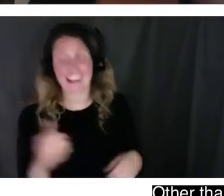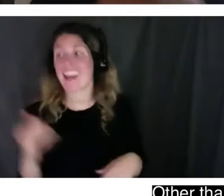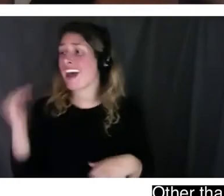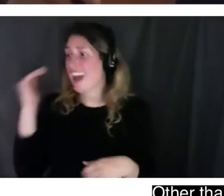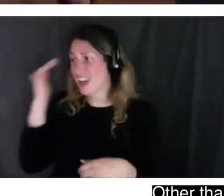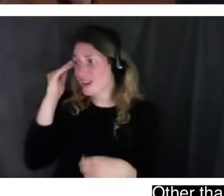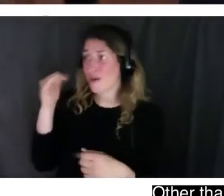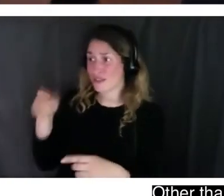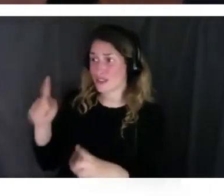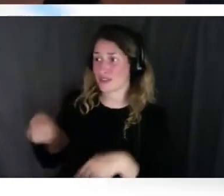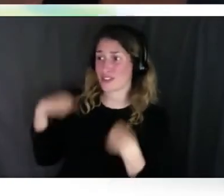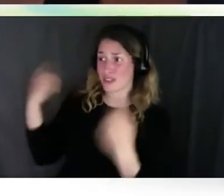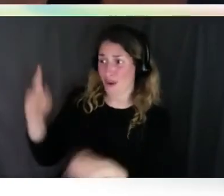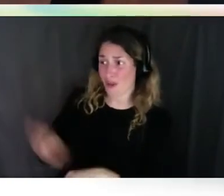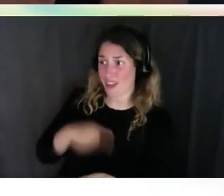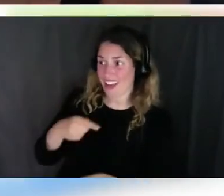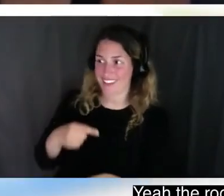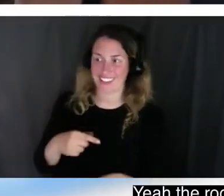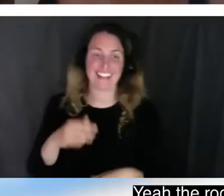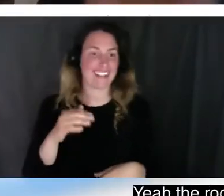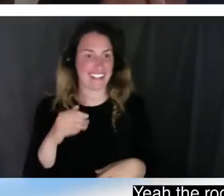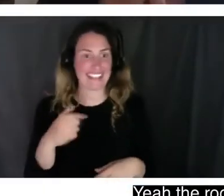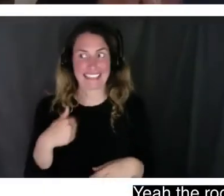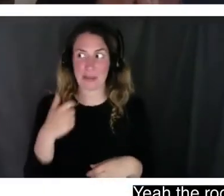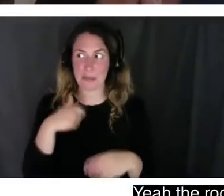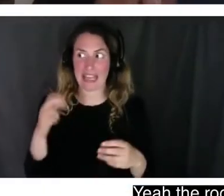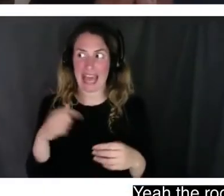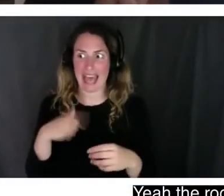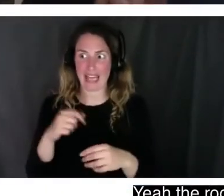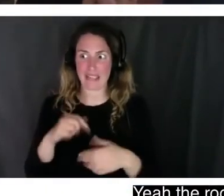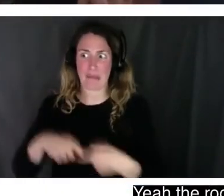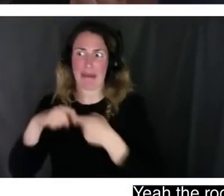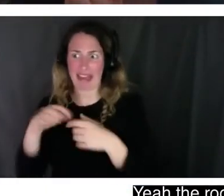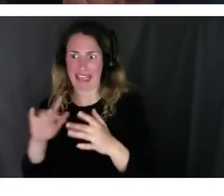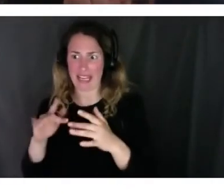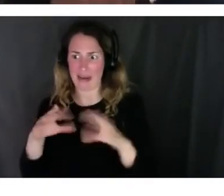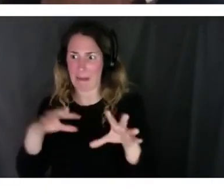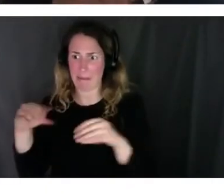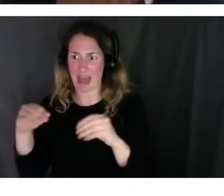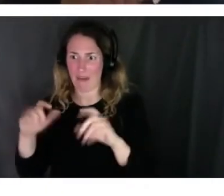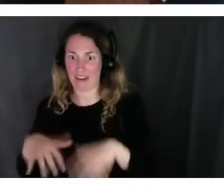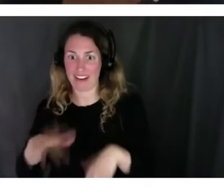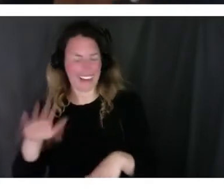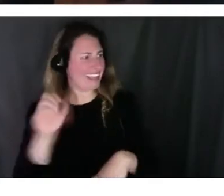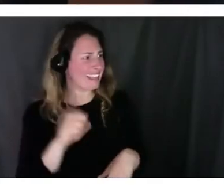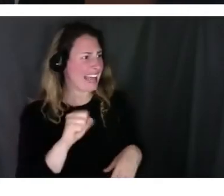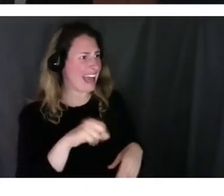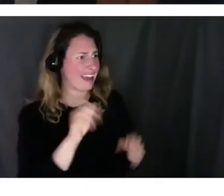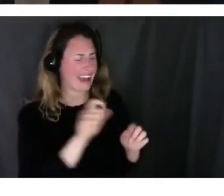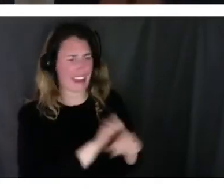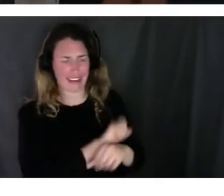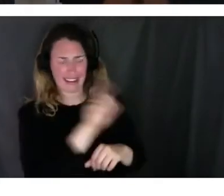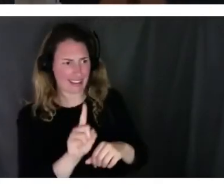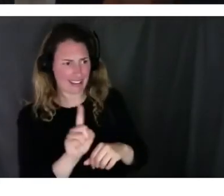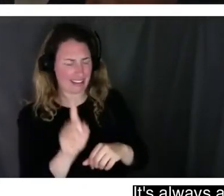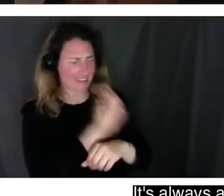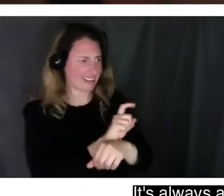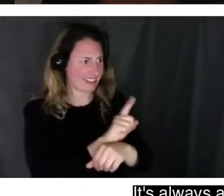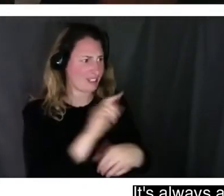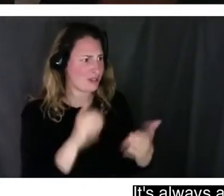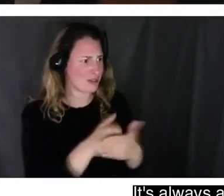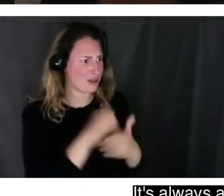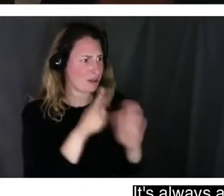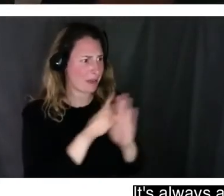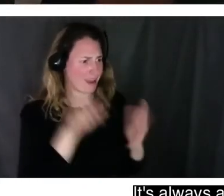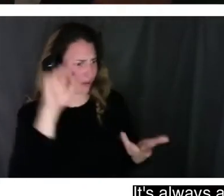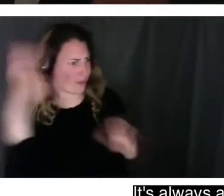Other than the little room switch, we're doing great. So I want to thank you. The room switch kind of threw me off. Like, what is this? Like, what? It's